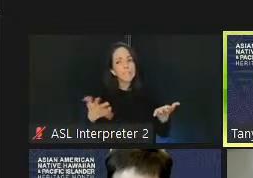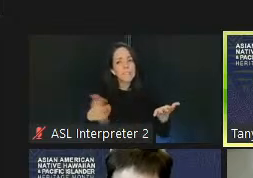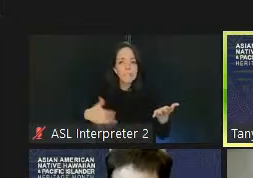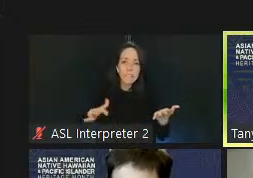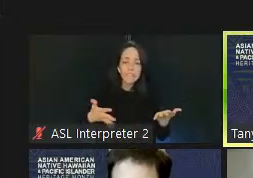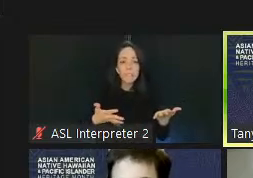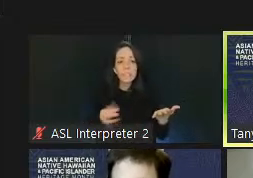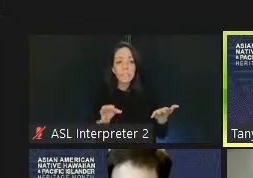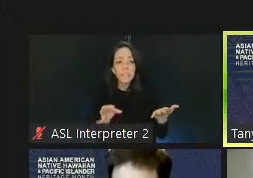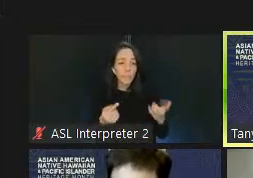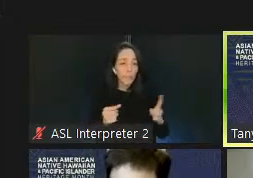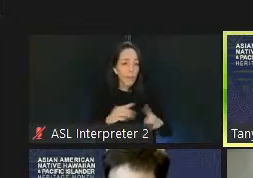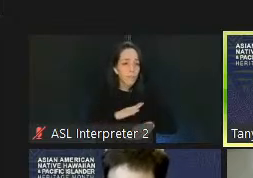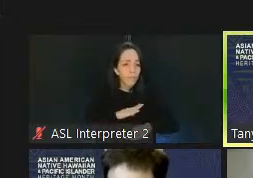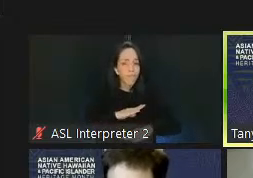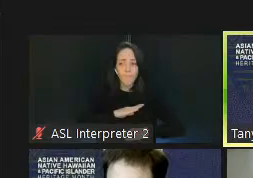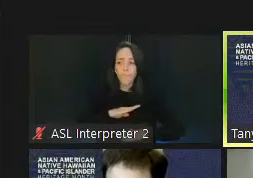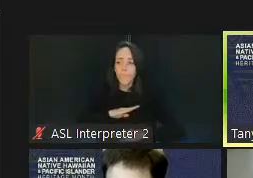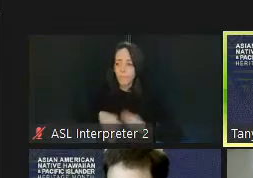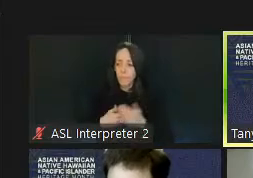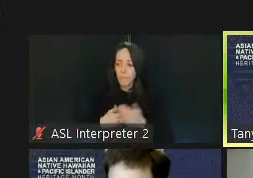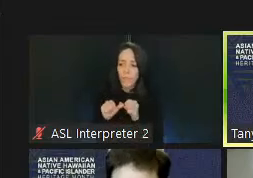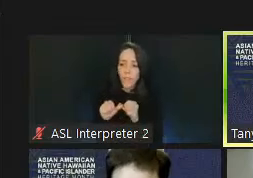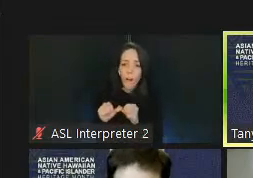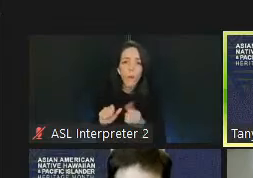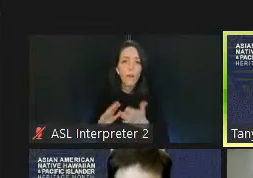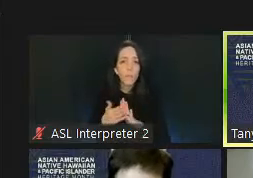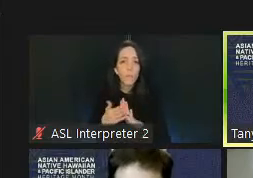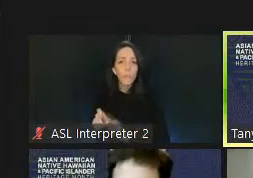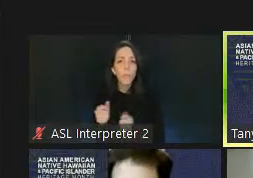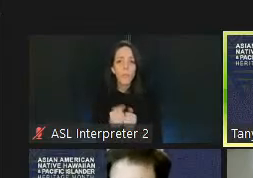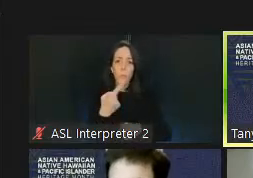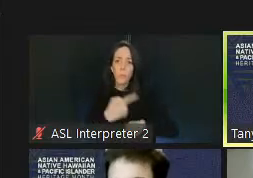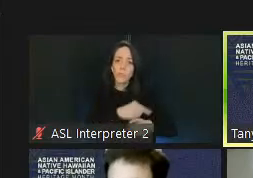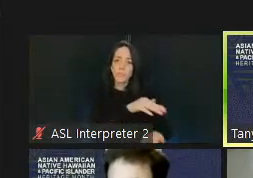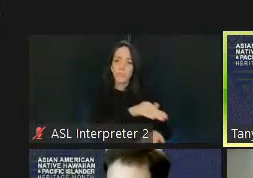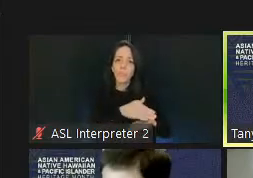to meet ongoing community needs with these one-time dollars.